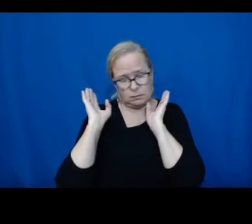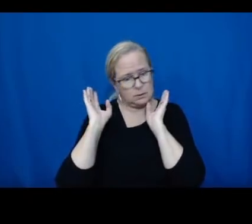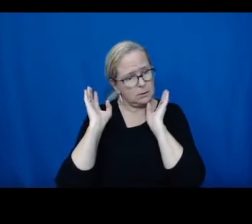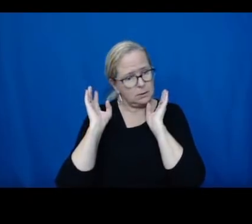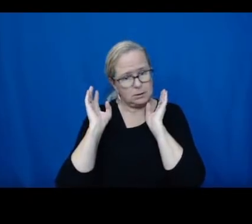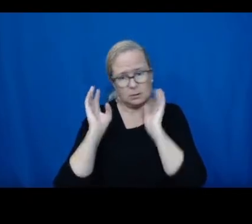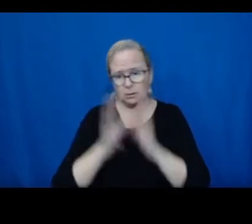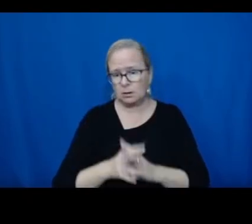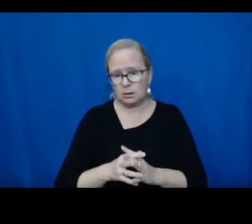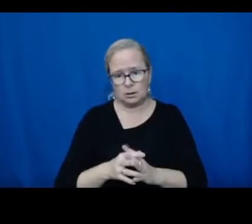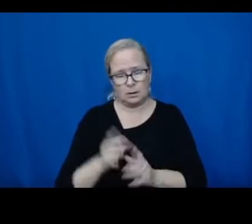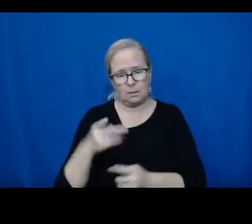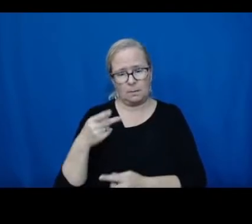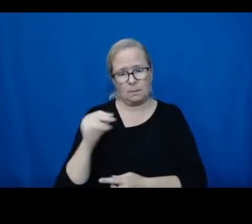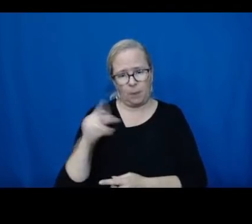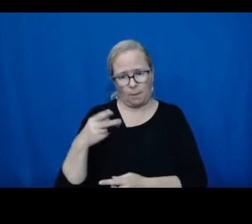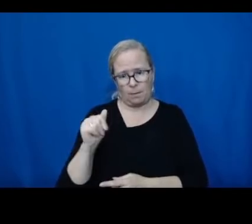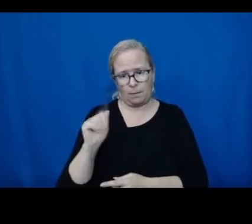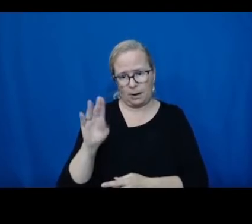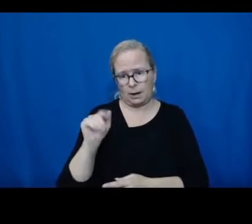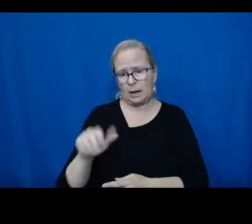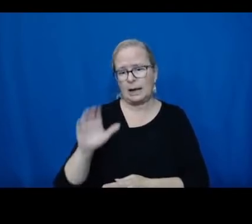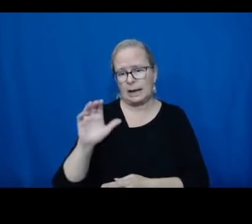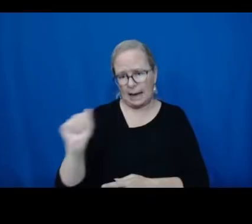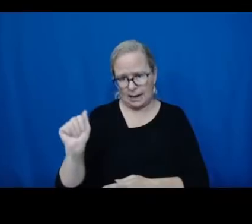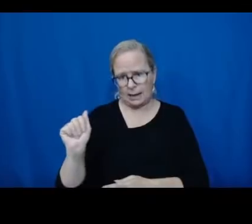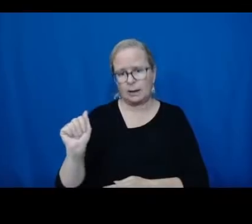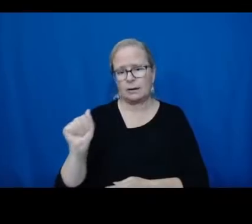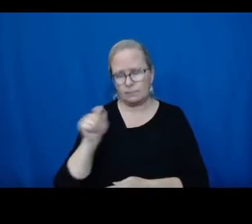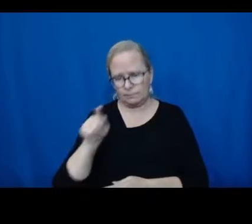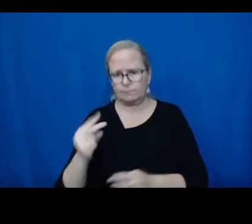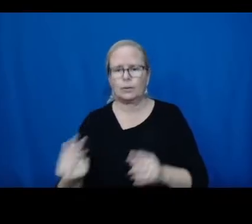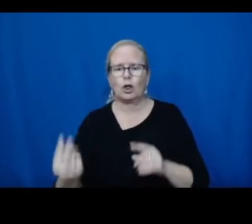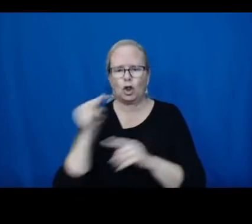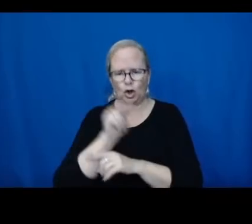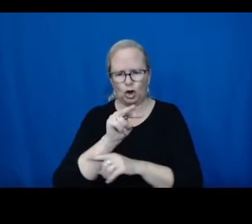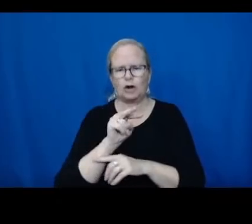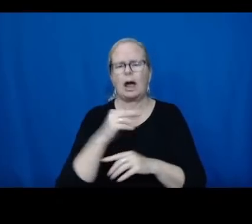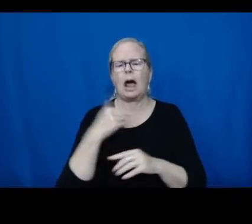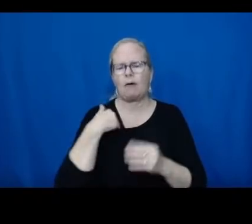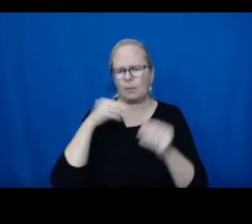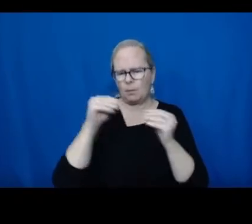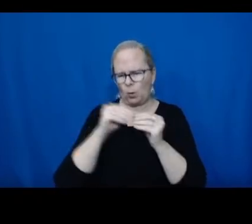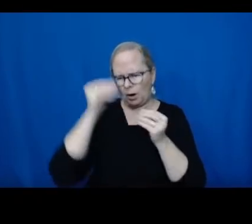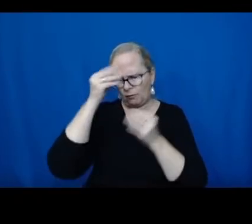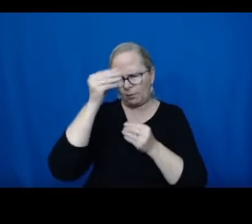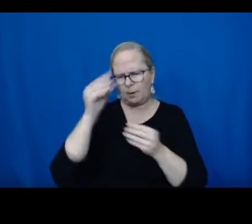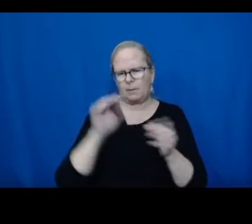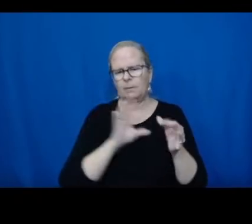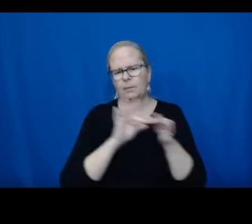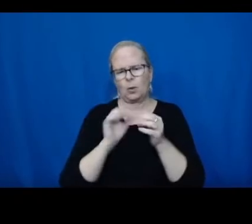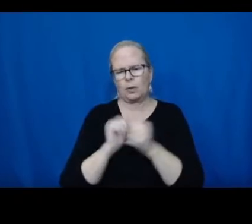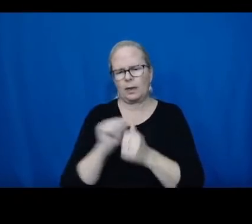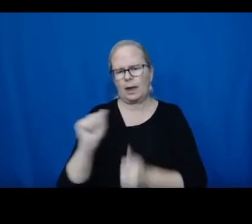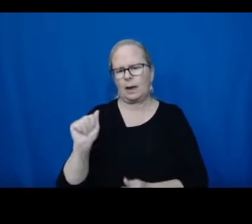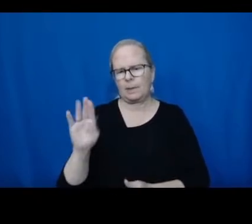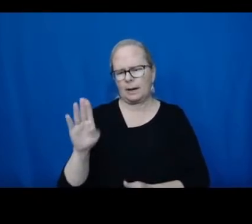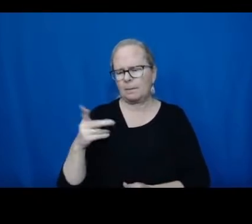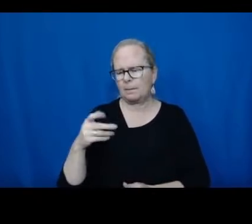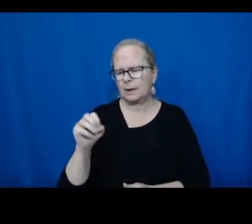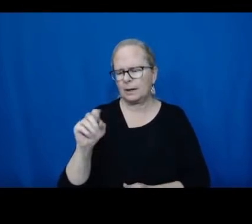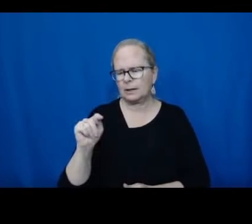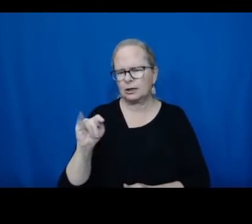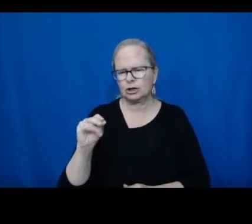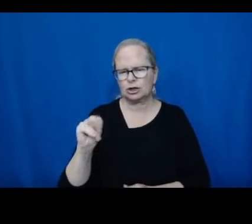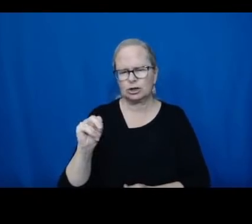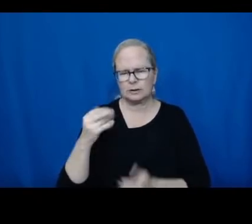a tangible action that really does feel exceptionally important today. I'm definitely going to take as soon as the wave